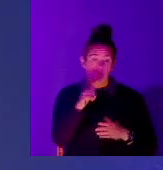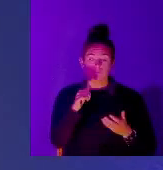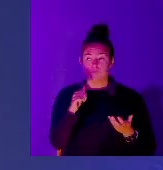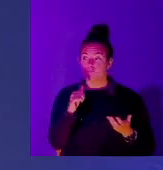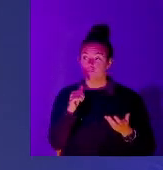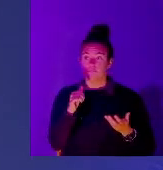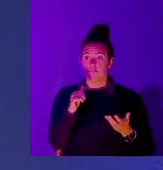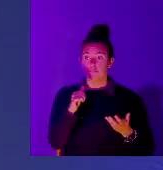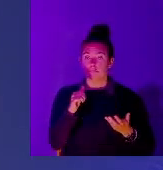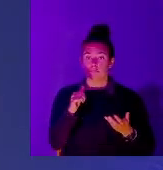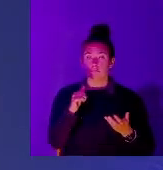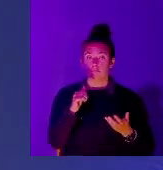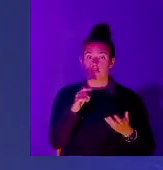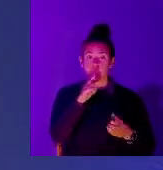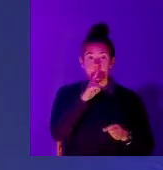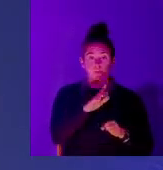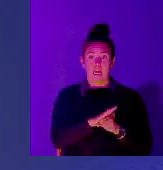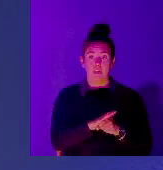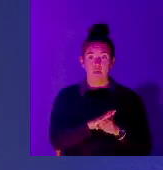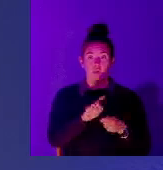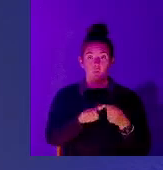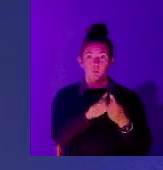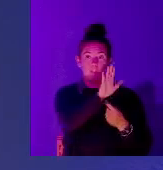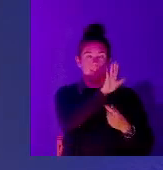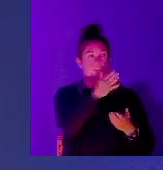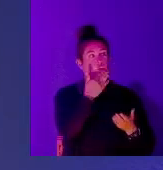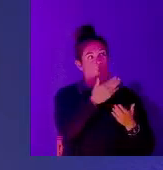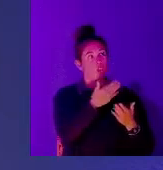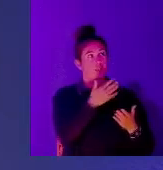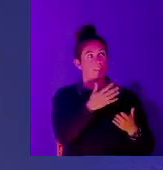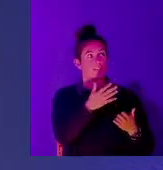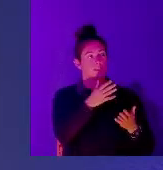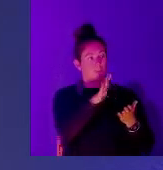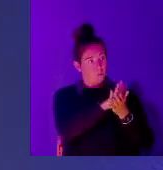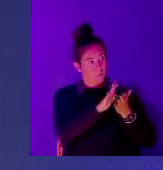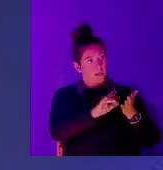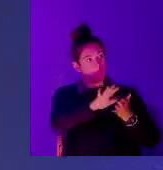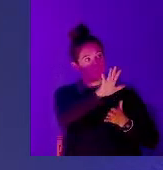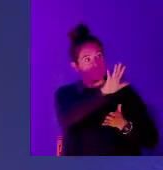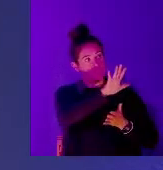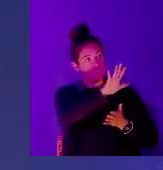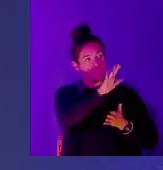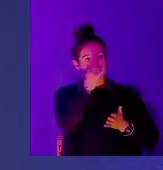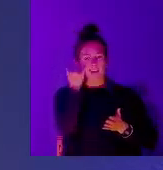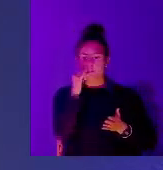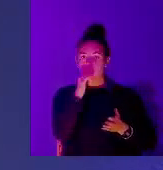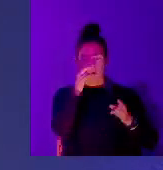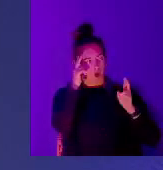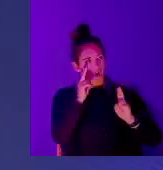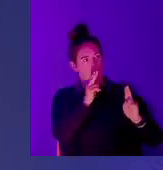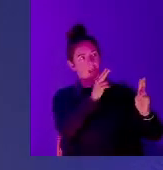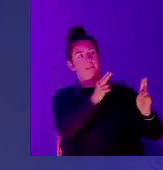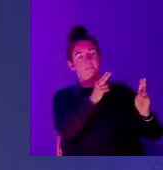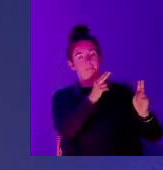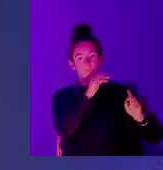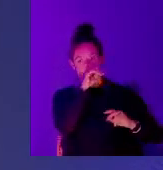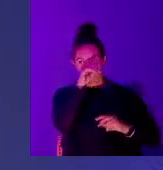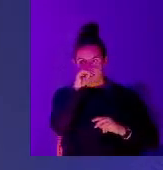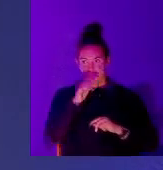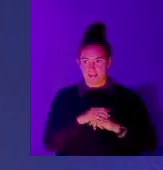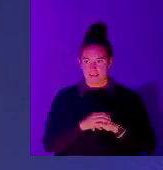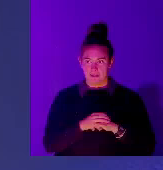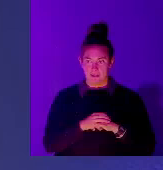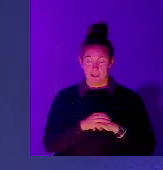grace if we don't honor him in his sovereignty. And if bringing these judgments